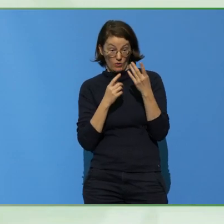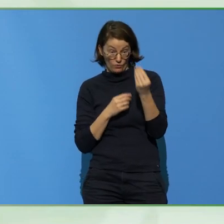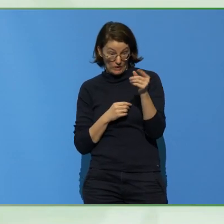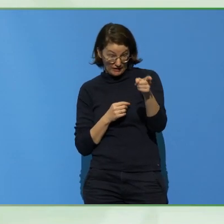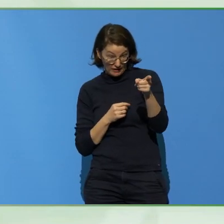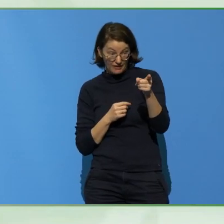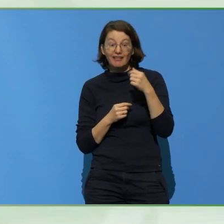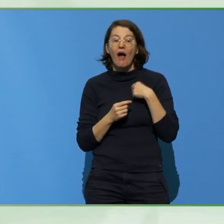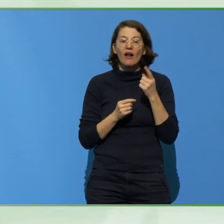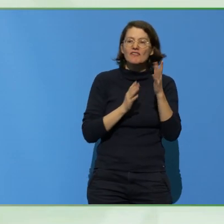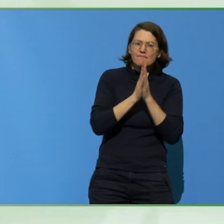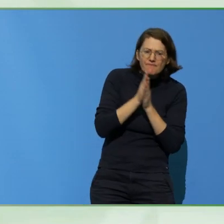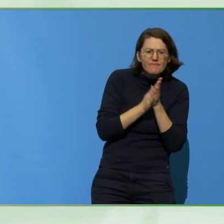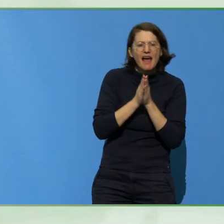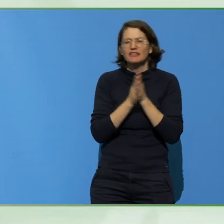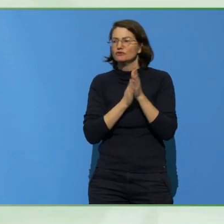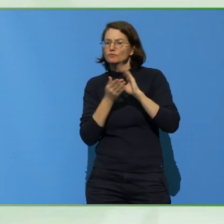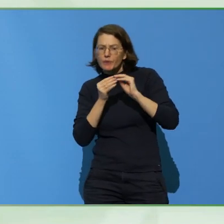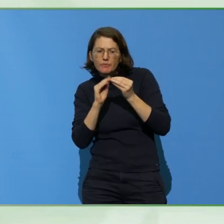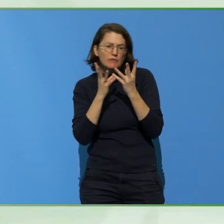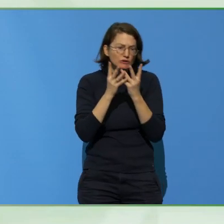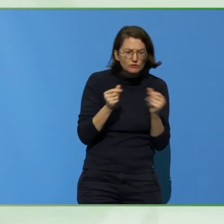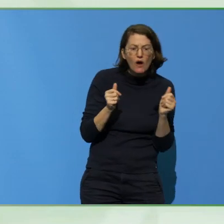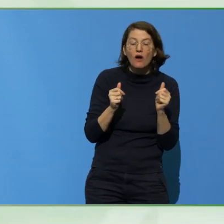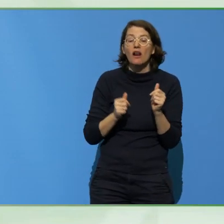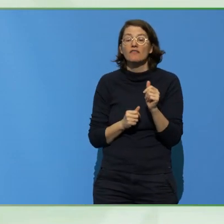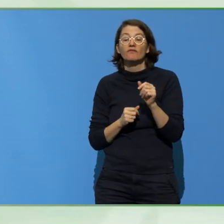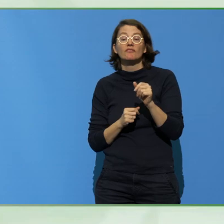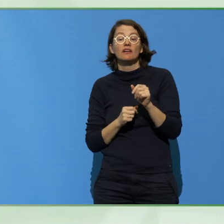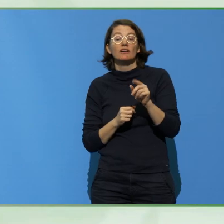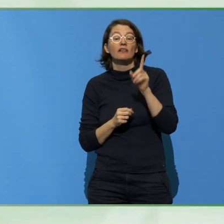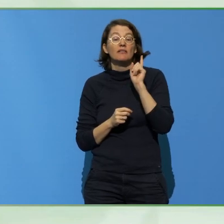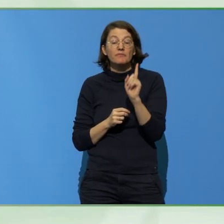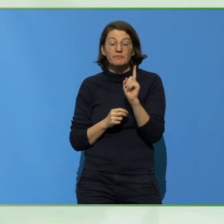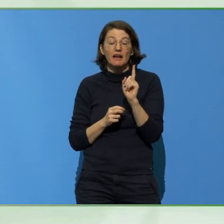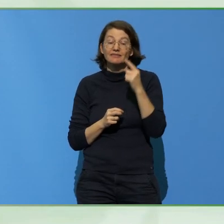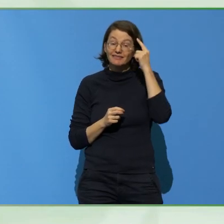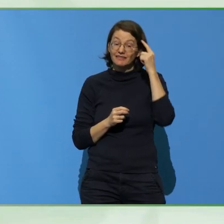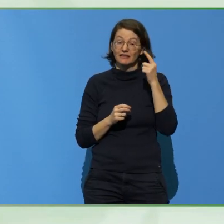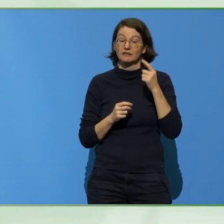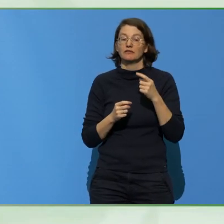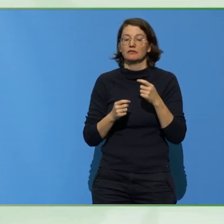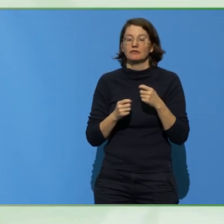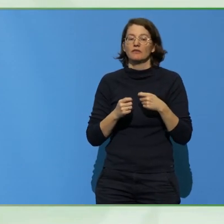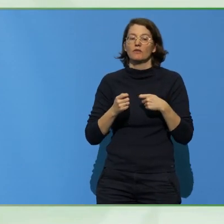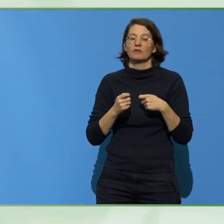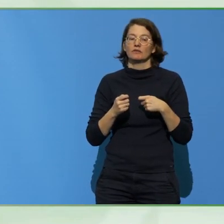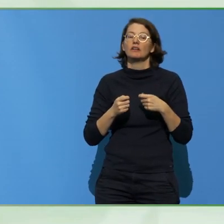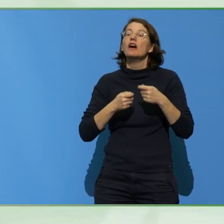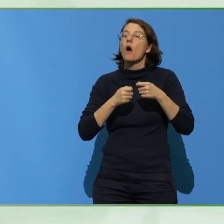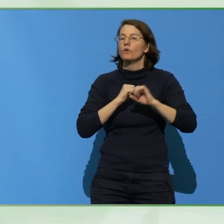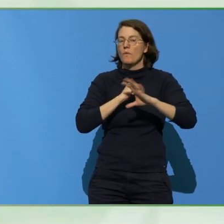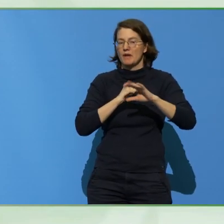have the thought process to think through a commercial business model. Somehow that seems like